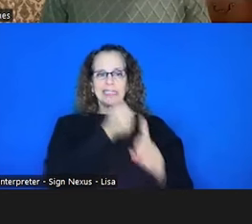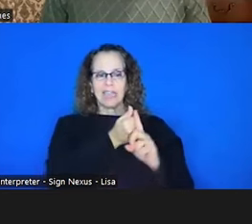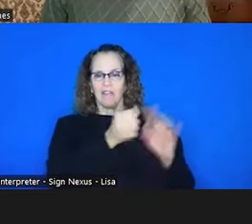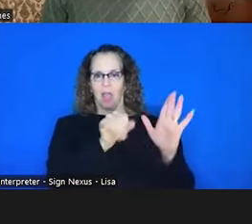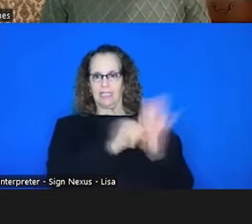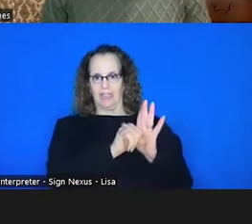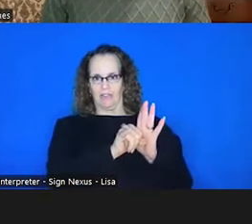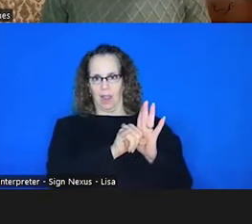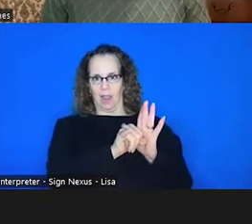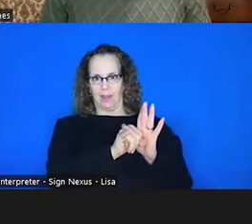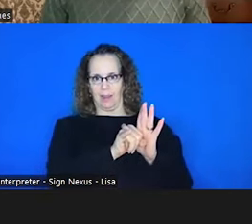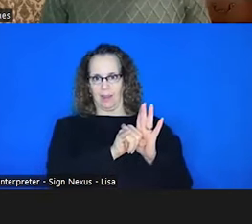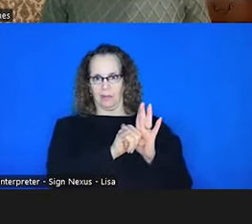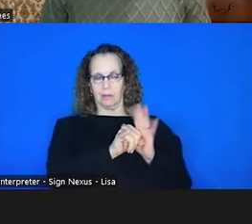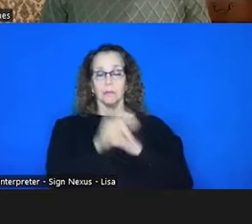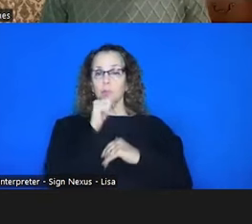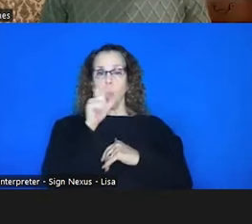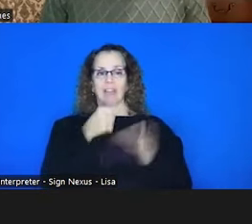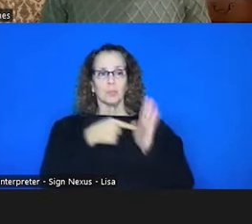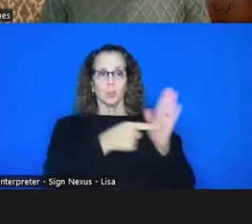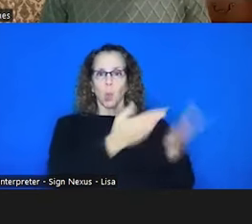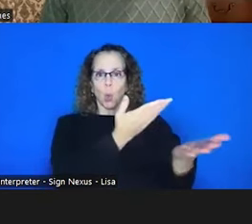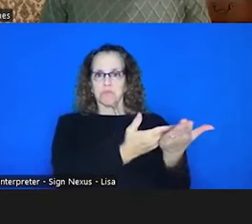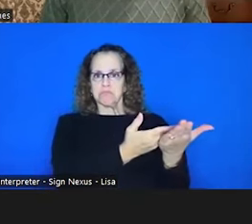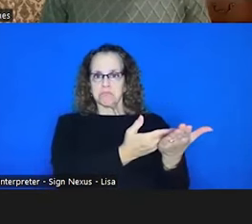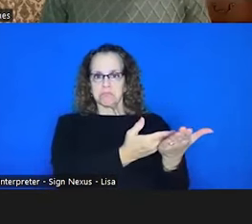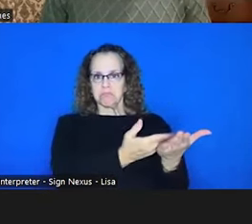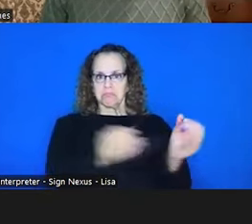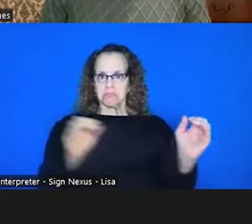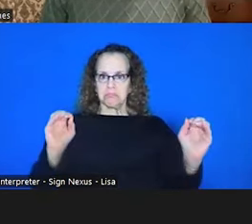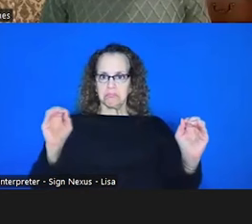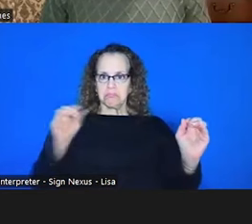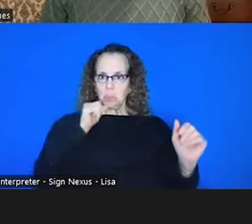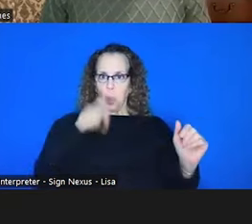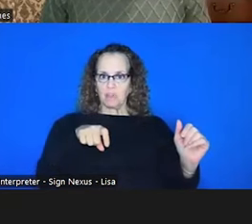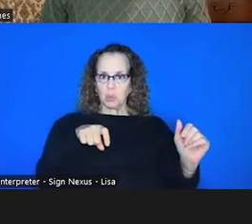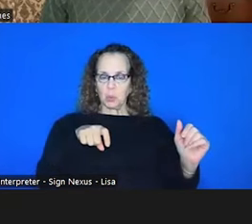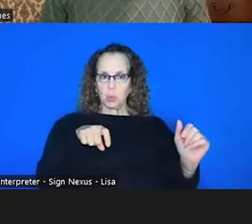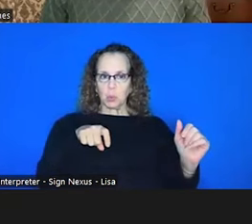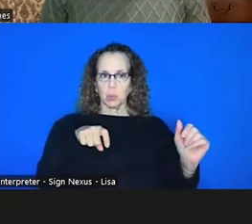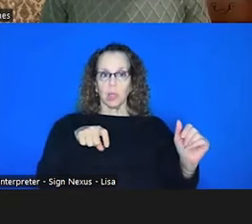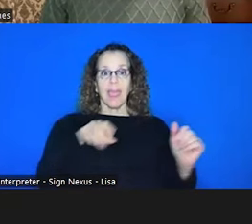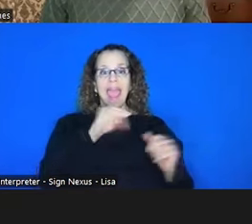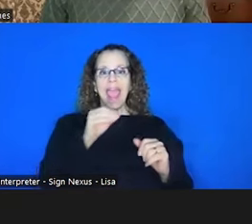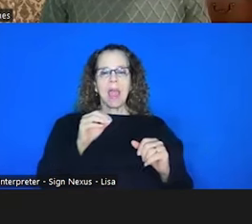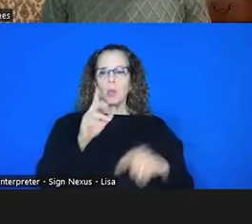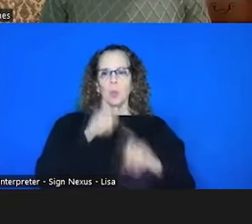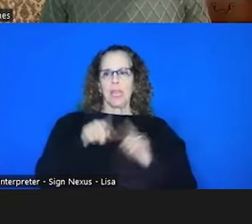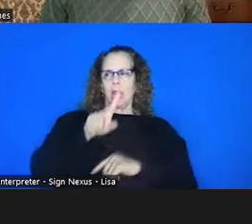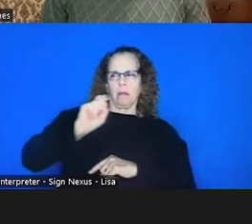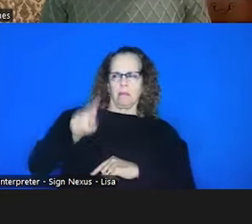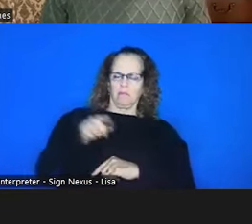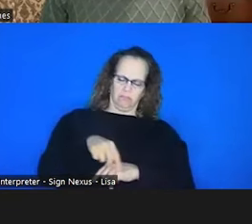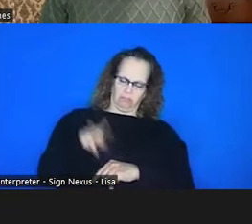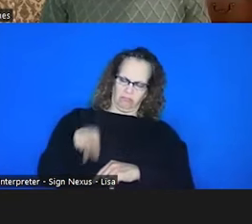So individuals don't have to show documentation. Individuals, no one can question whether or not someone, how